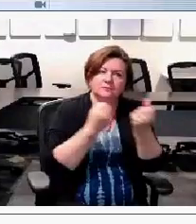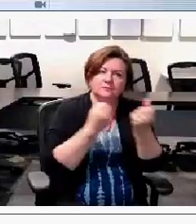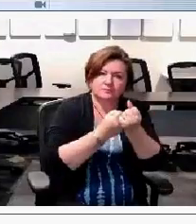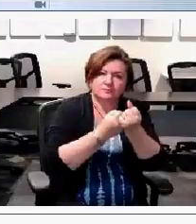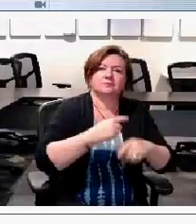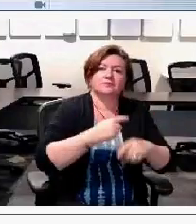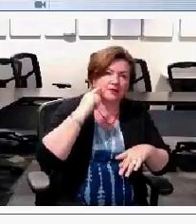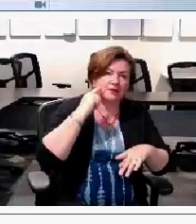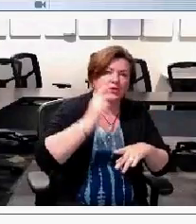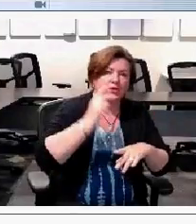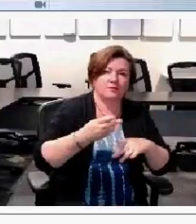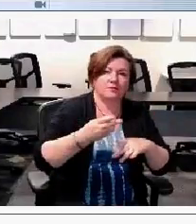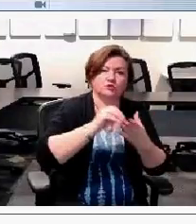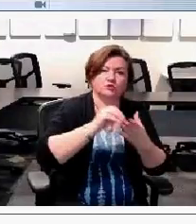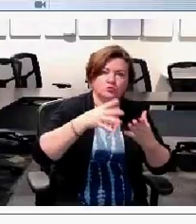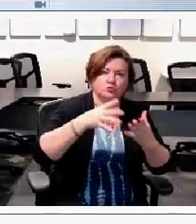students'